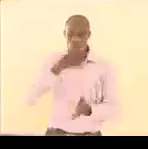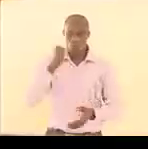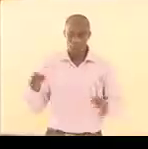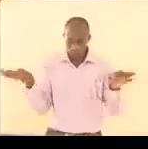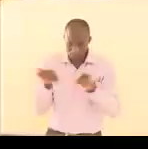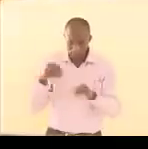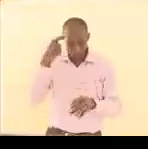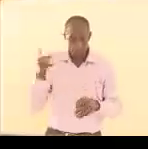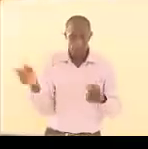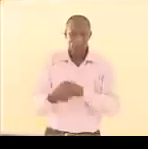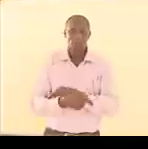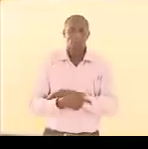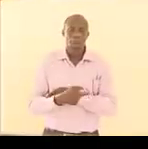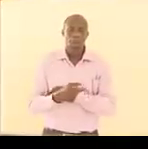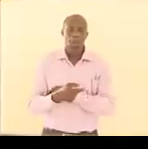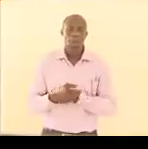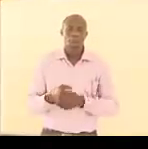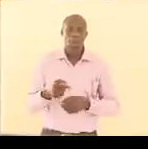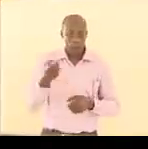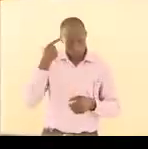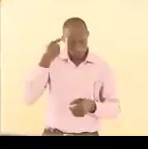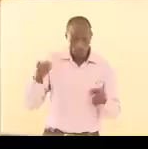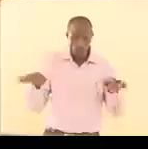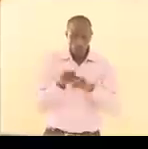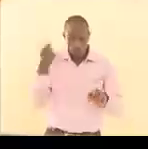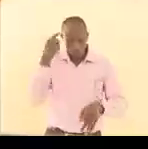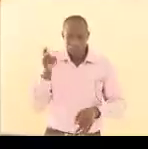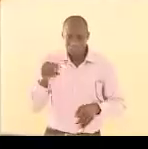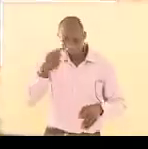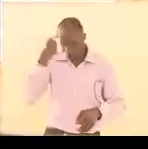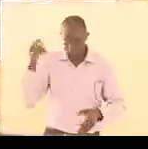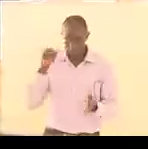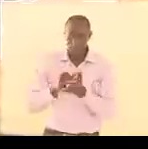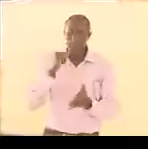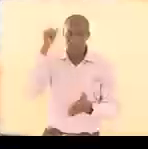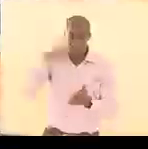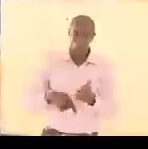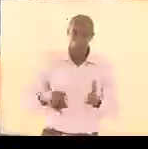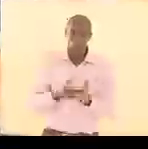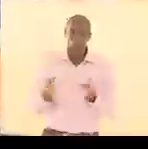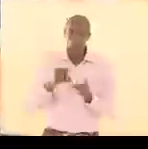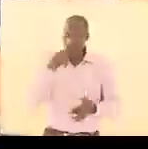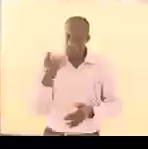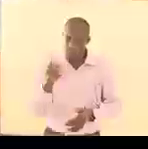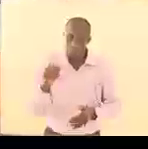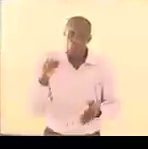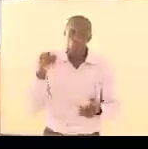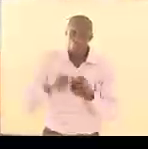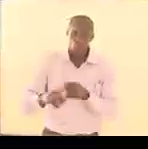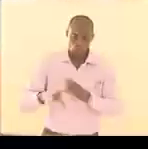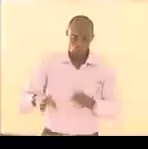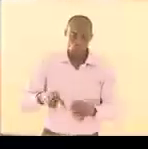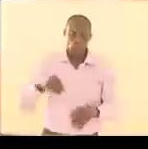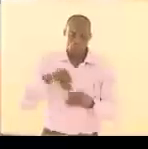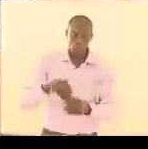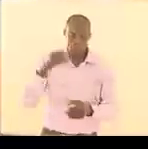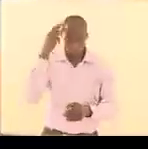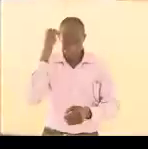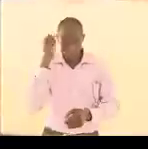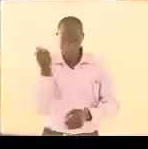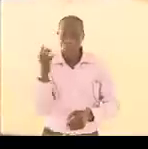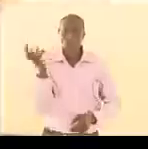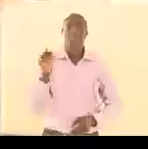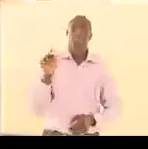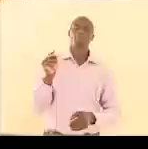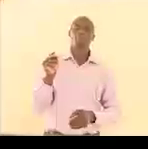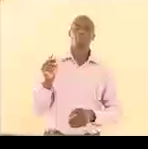was important for them because that is what Jesus did before he left them and told them, do this in memory of me. As often as you